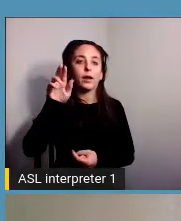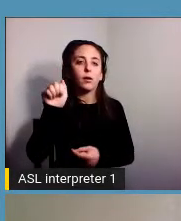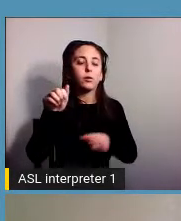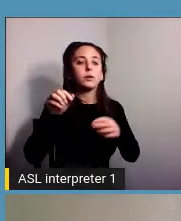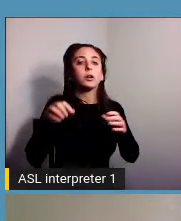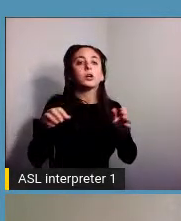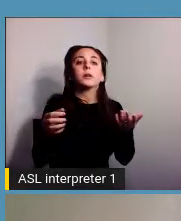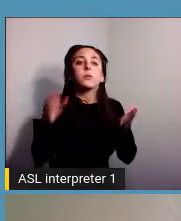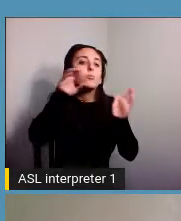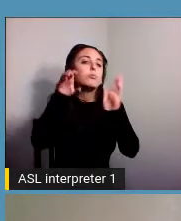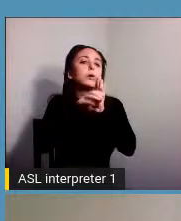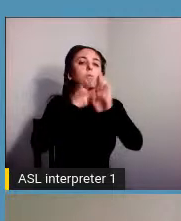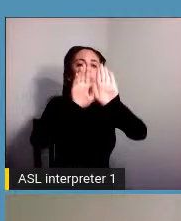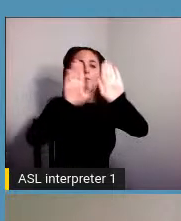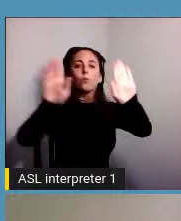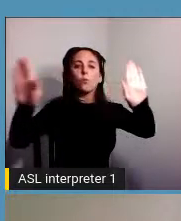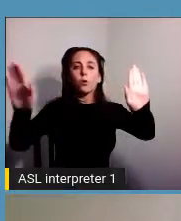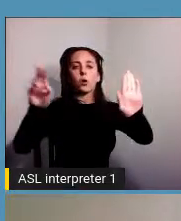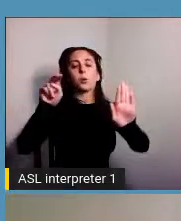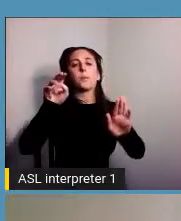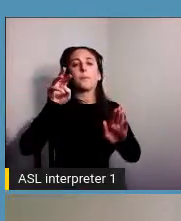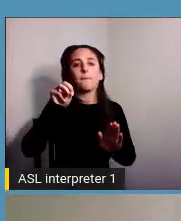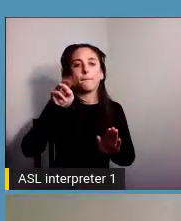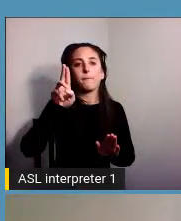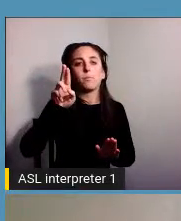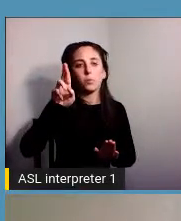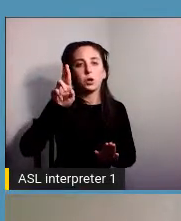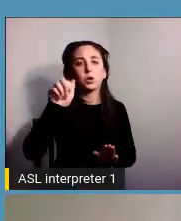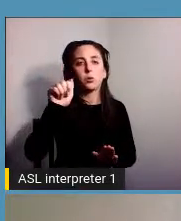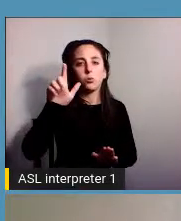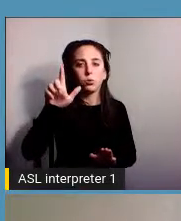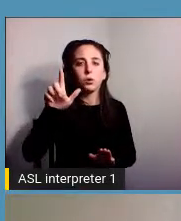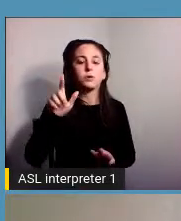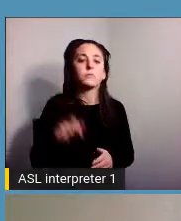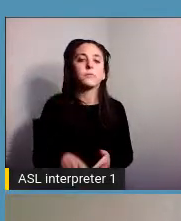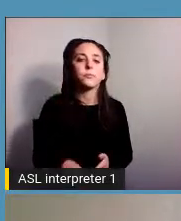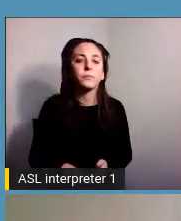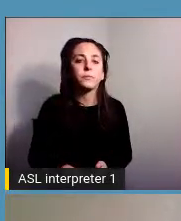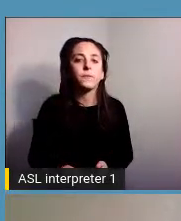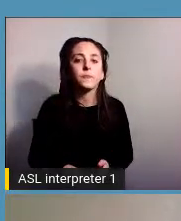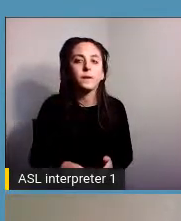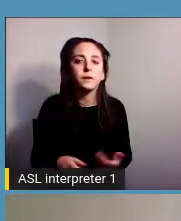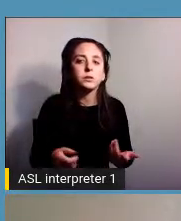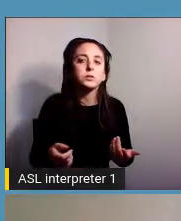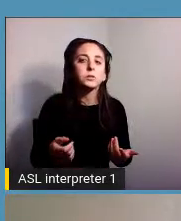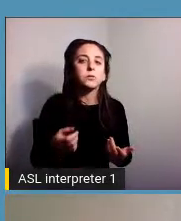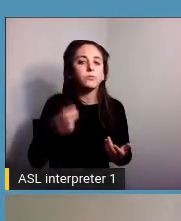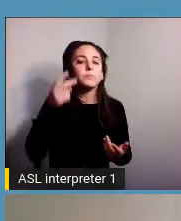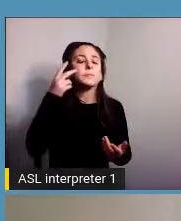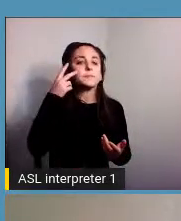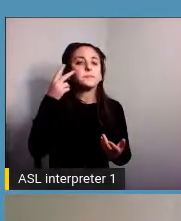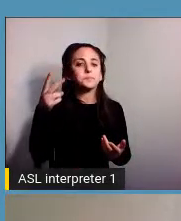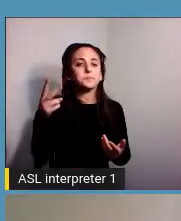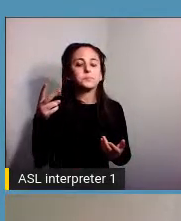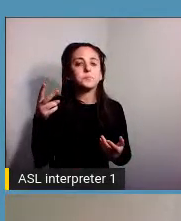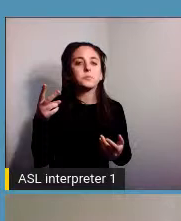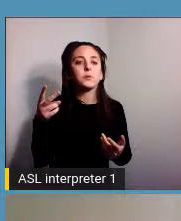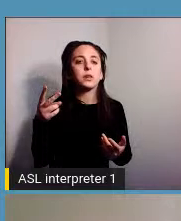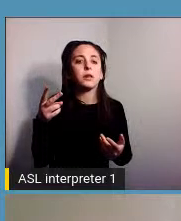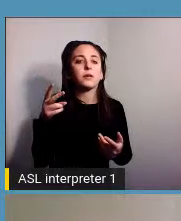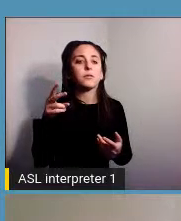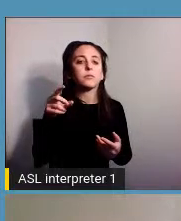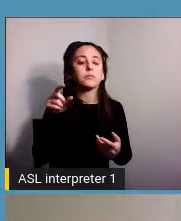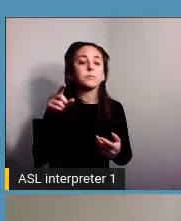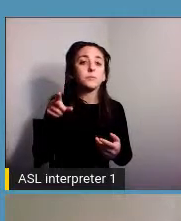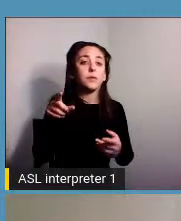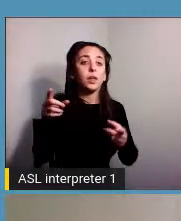out of the camera. Here's a little bit of sharpening, and here's a lot of sharpening. And you can't see that. And that's kind of my point, is that this could happen